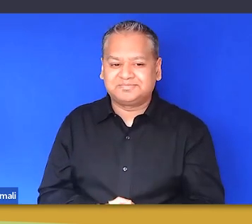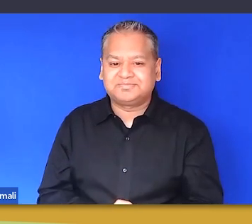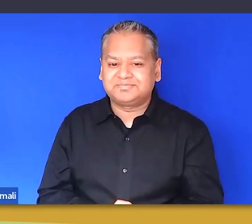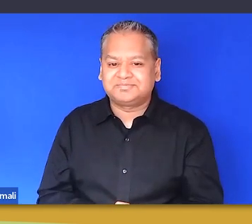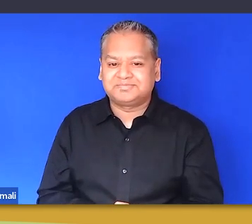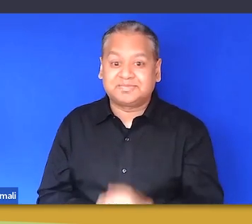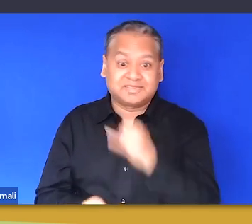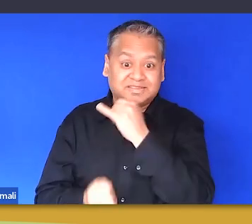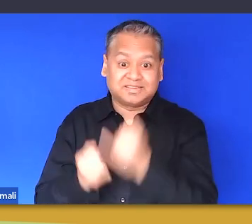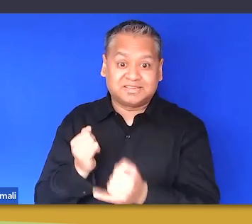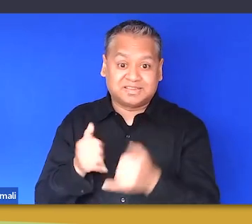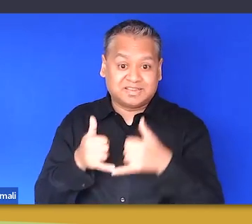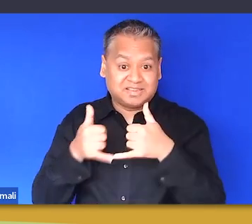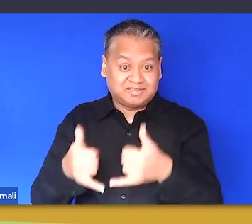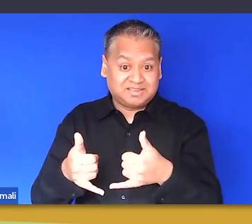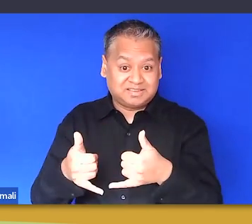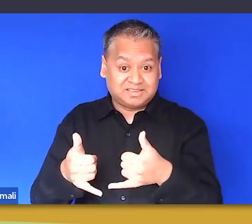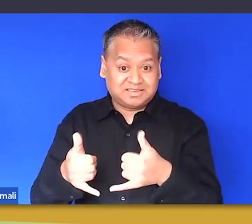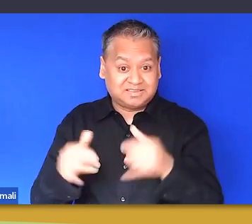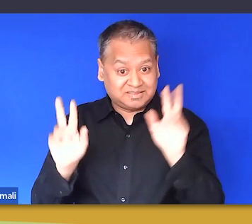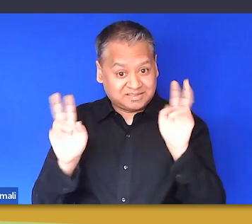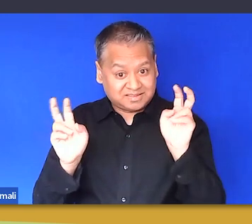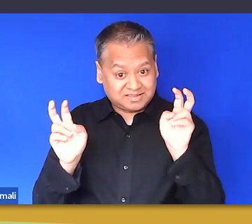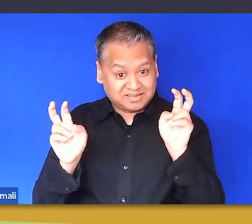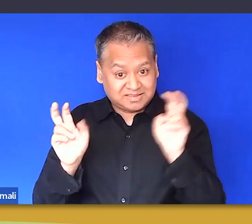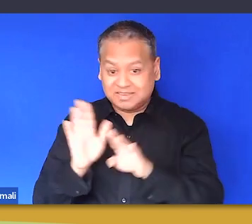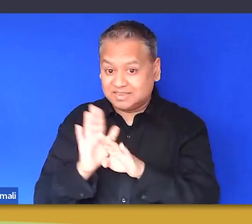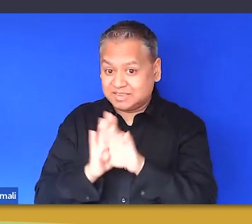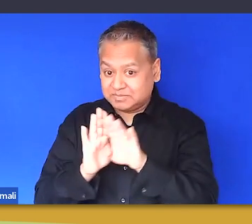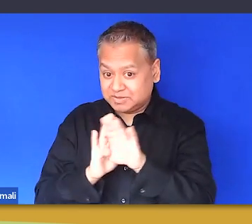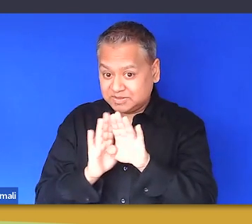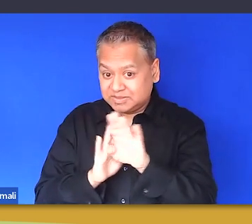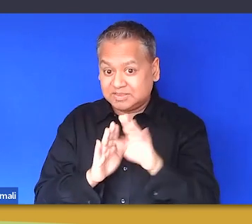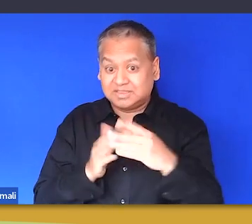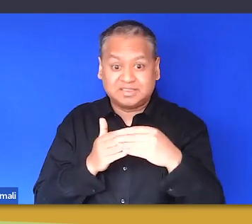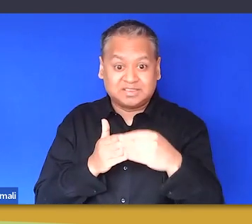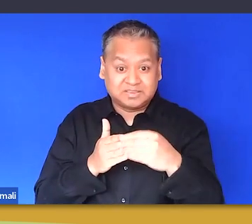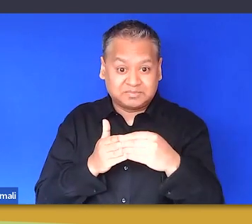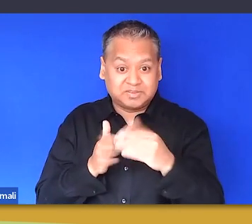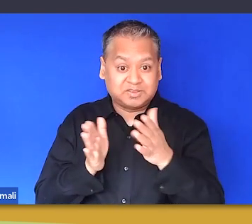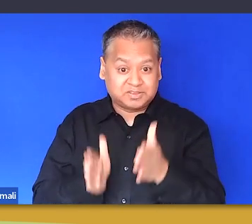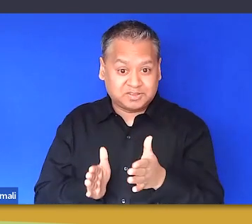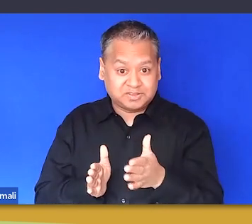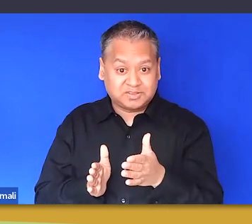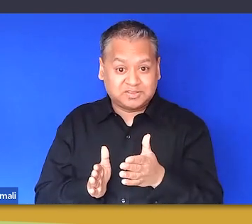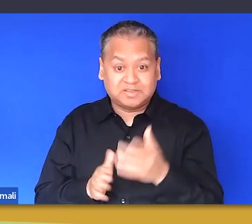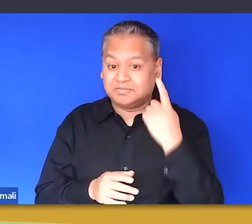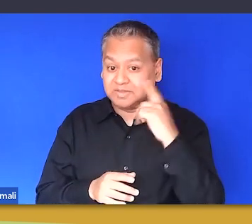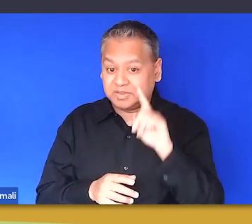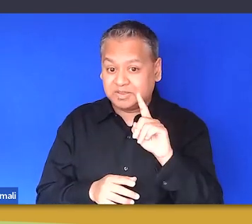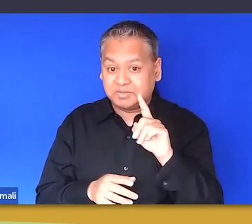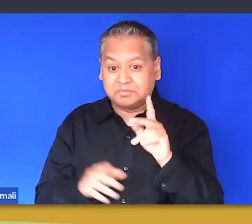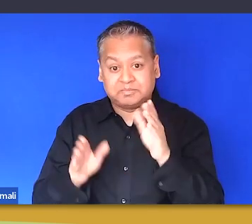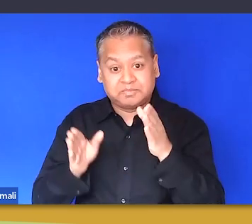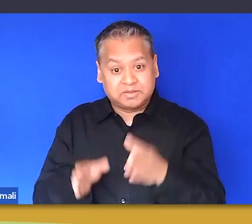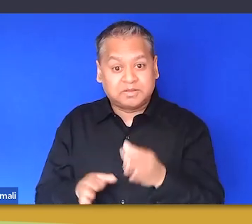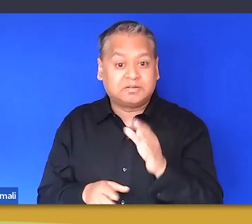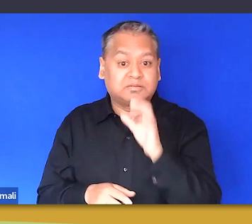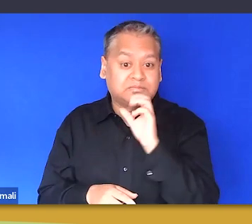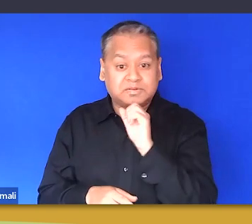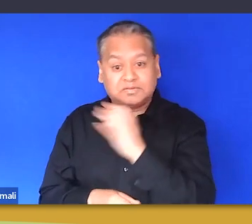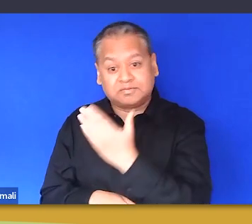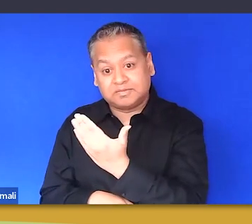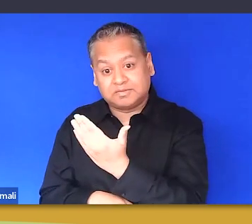This is given to an outstanding individual 15 to 30 years of age for their work in building intercultural